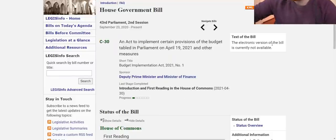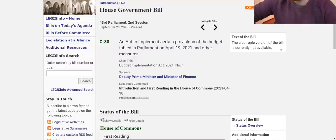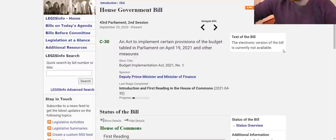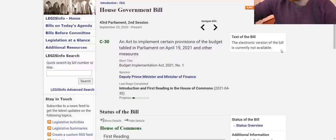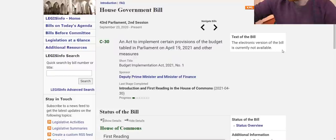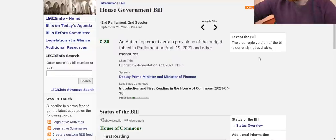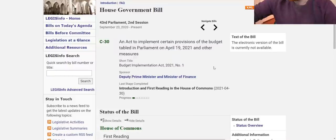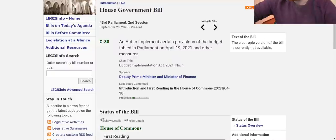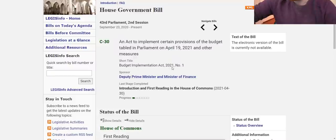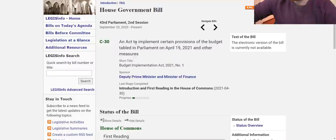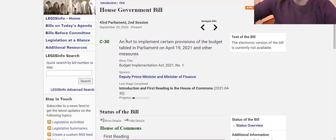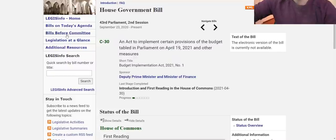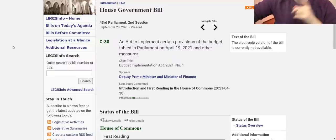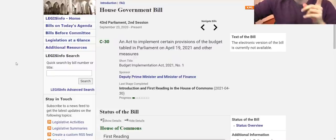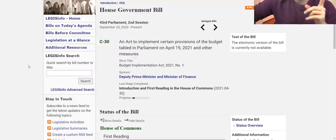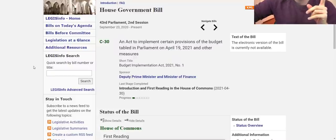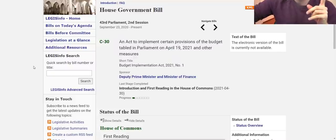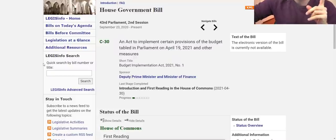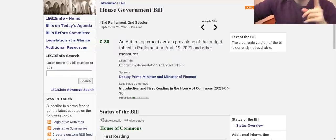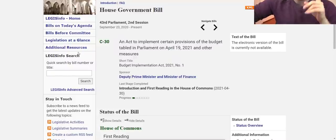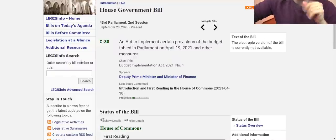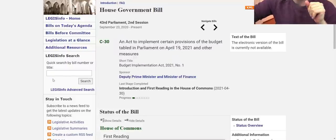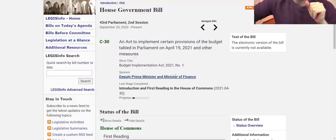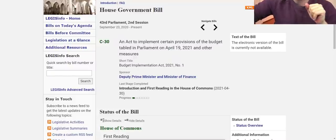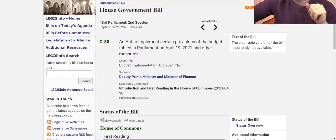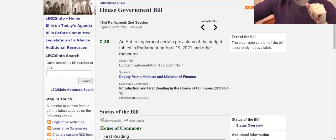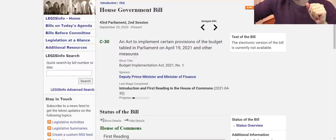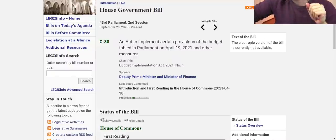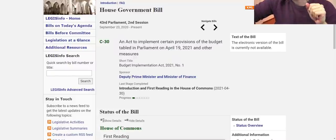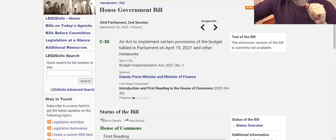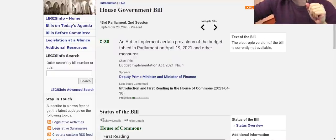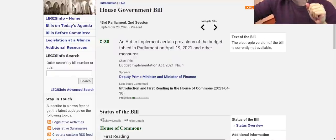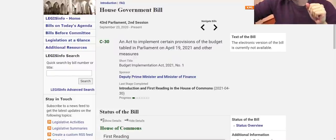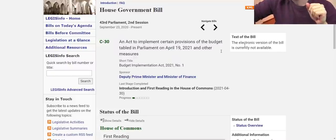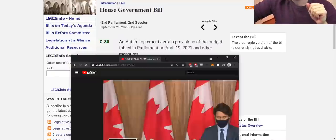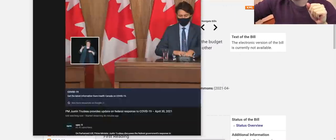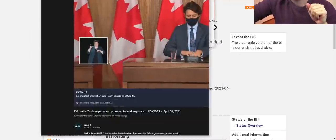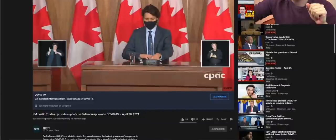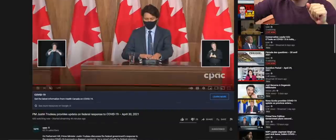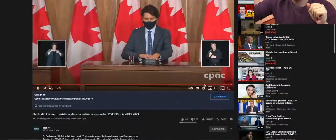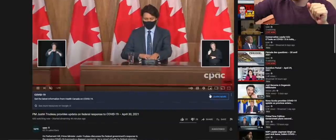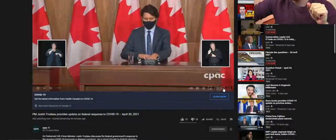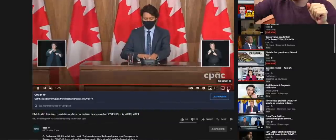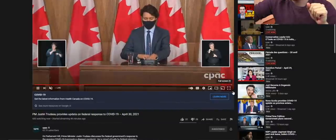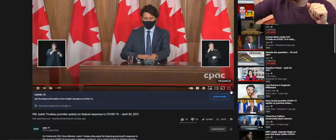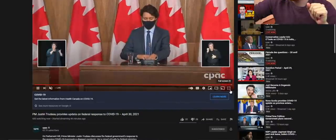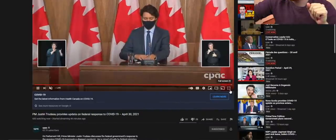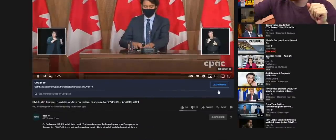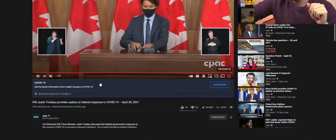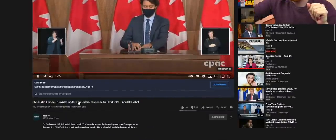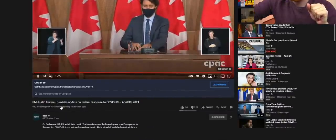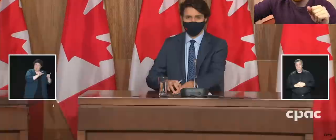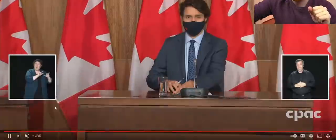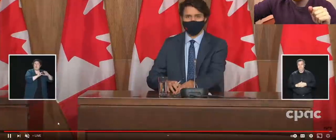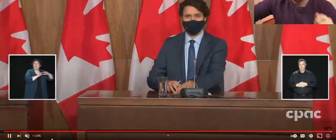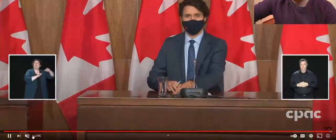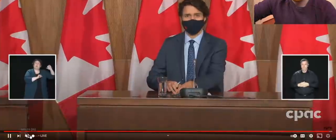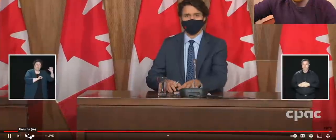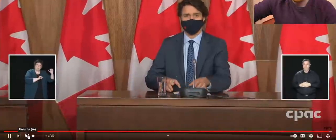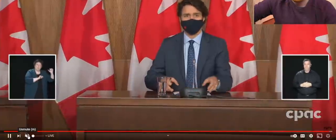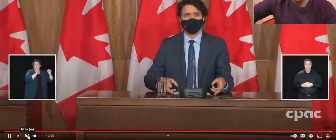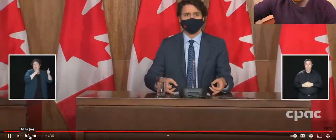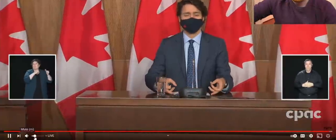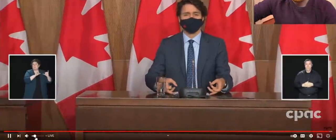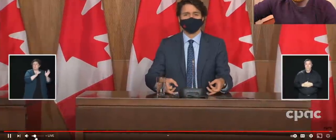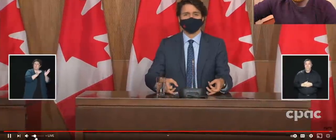Bill C-30. But it's, okay, we're back to questions here. We'll get into this for a second. Let me pull back up this this press conference and we can